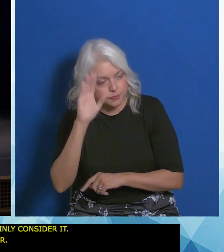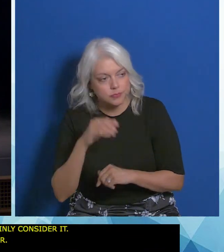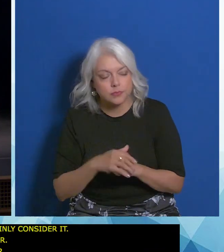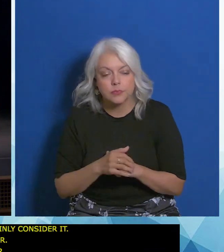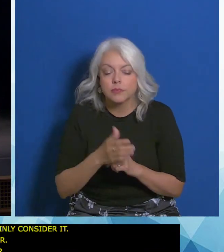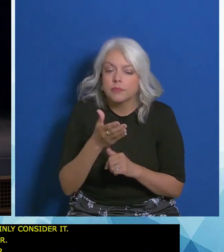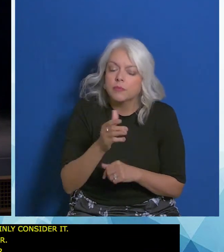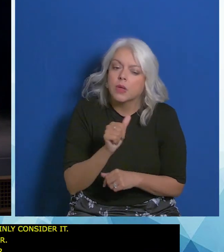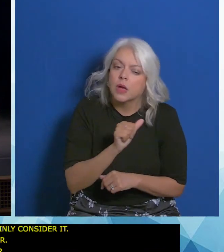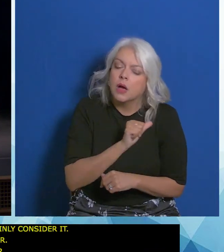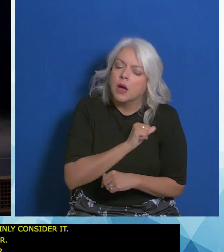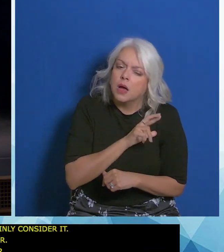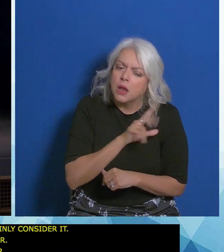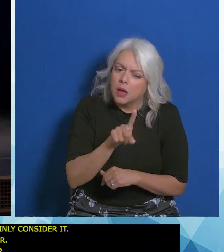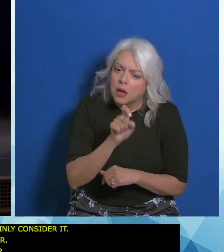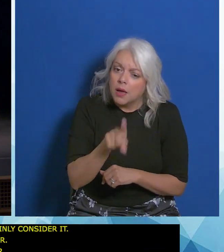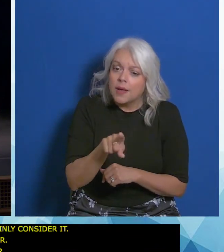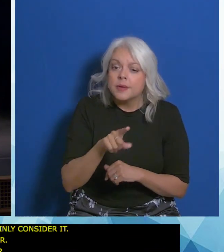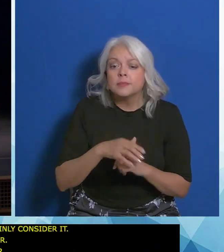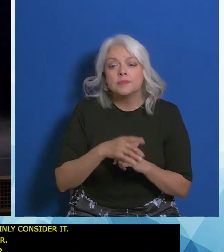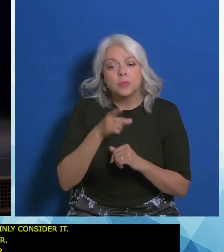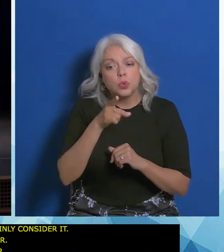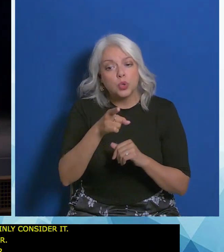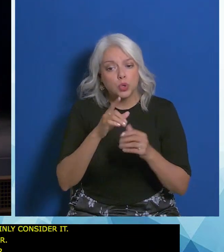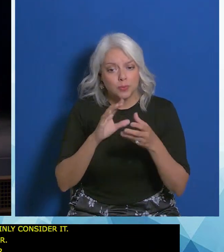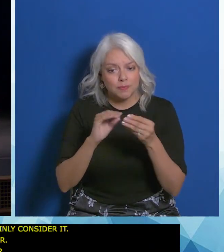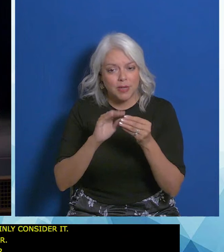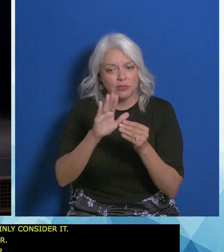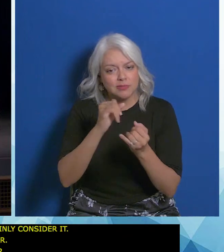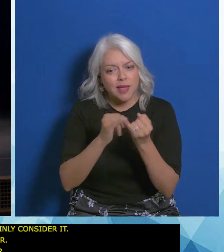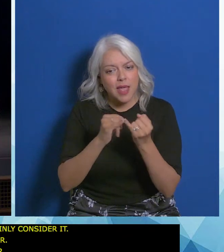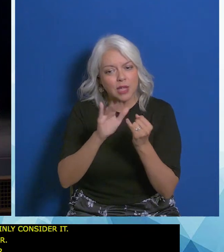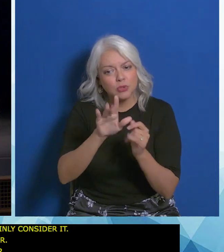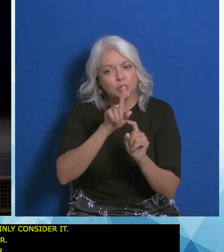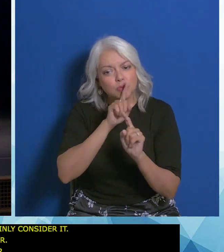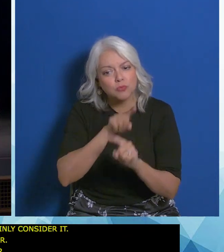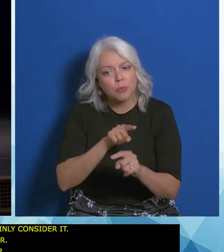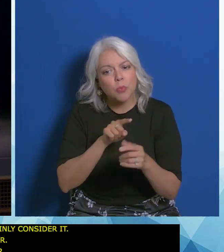Annette, you mentioned in the end of your report about